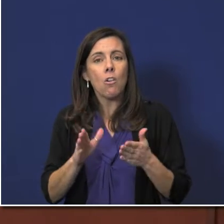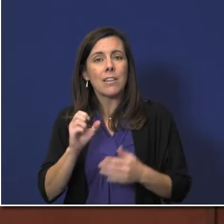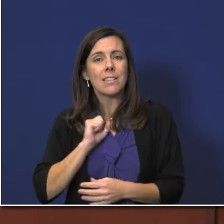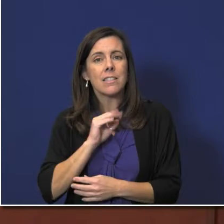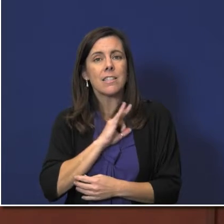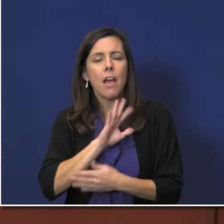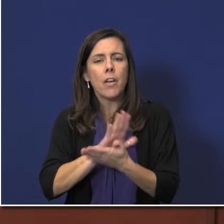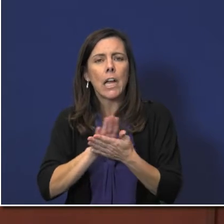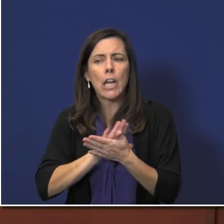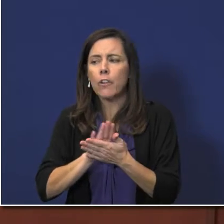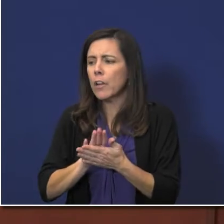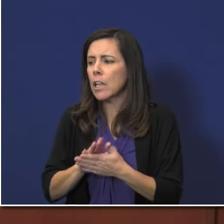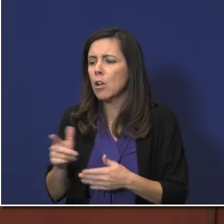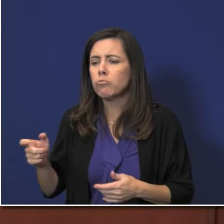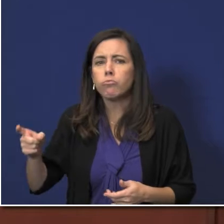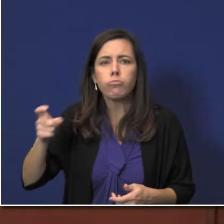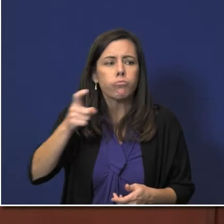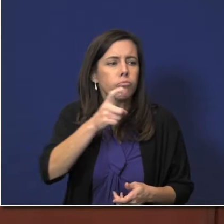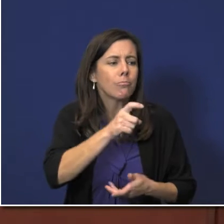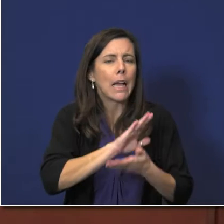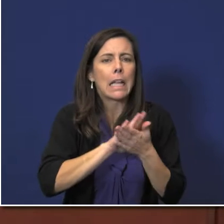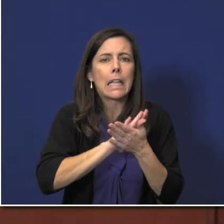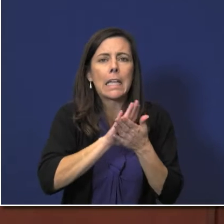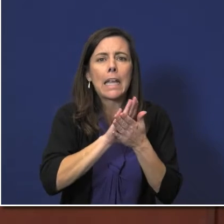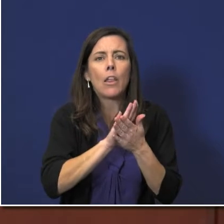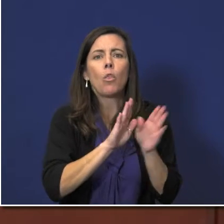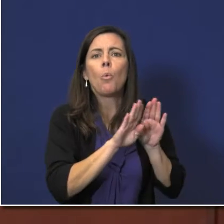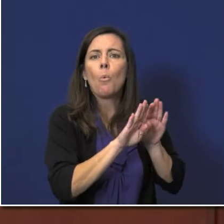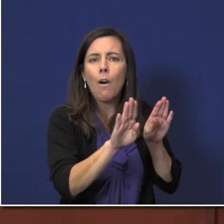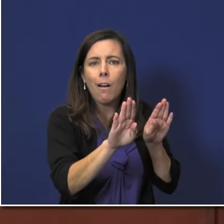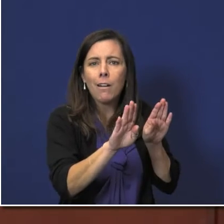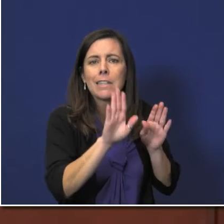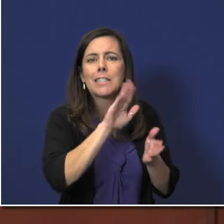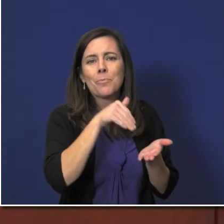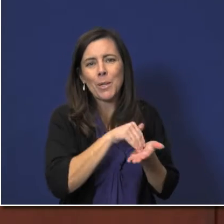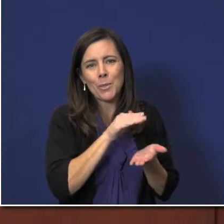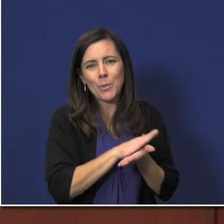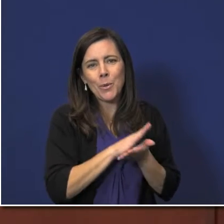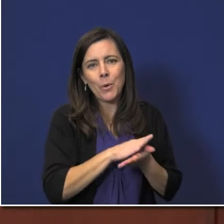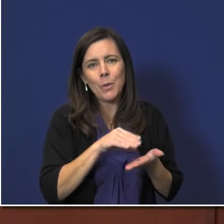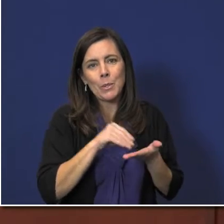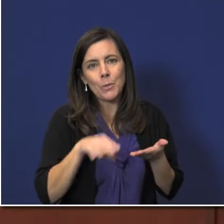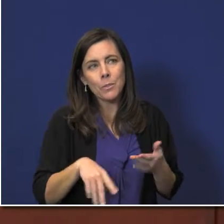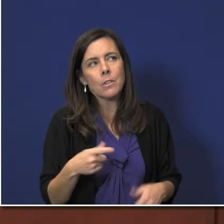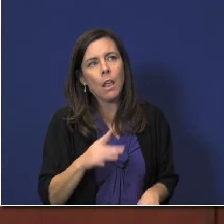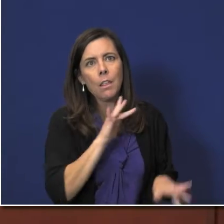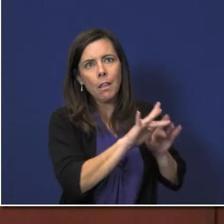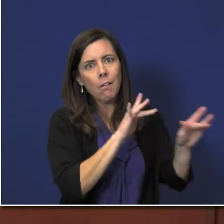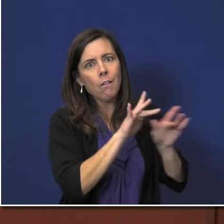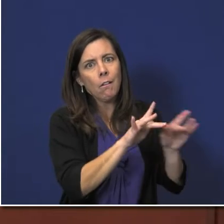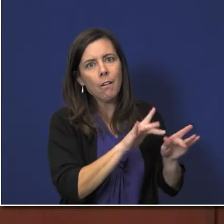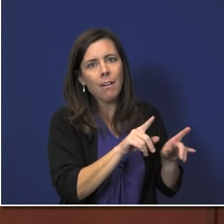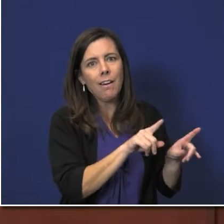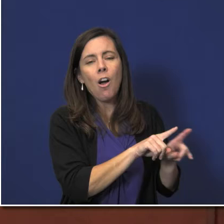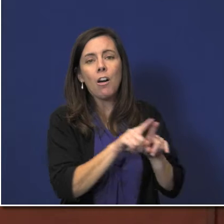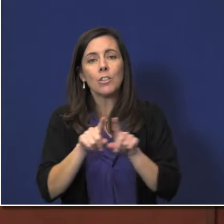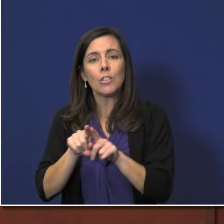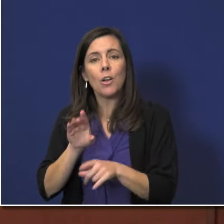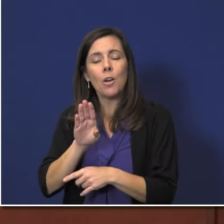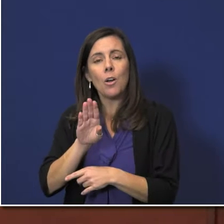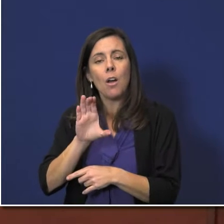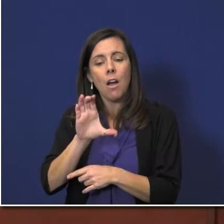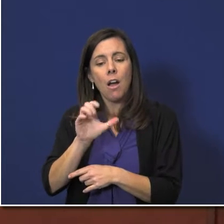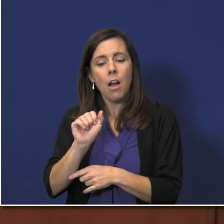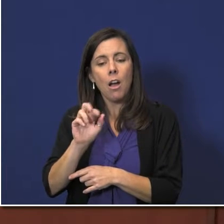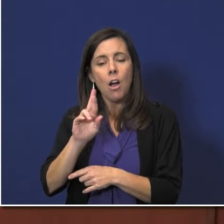that our middle school students love to touch. And of course, at Betty Carpenter, we were caring for those who